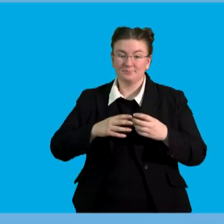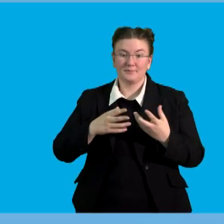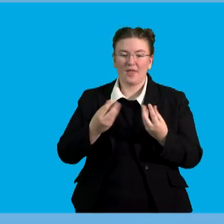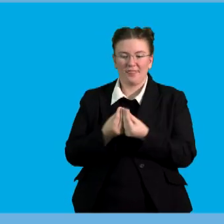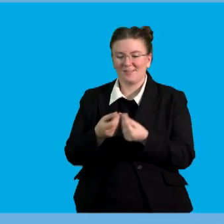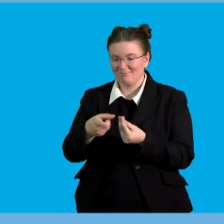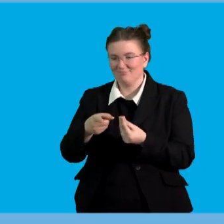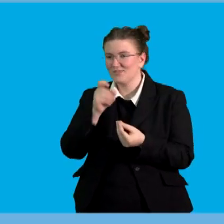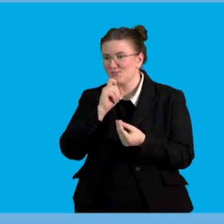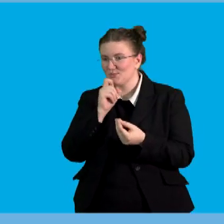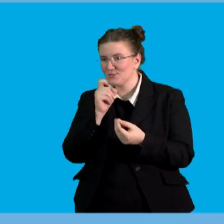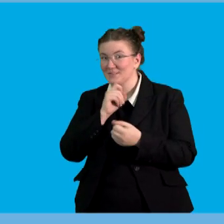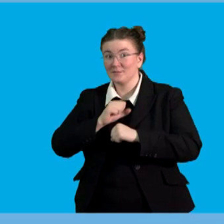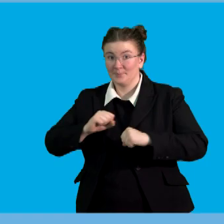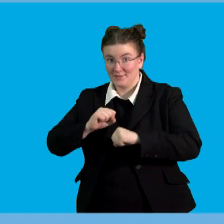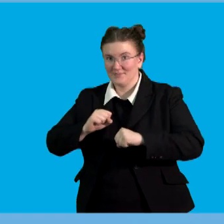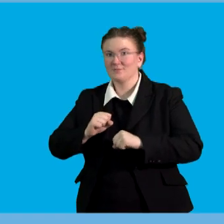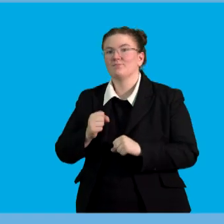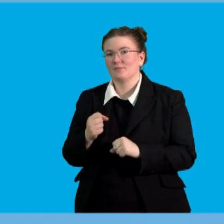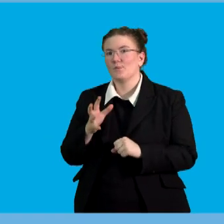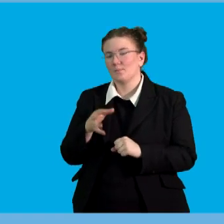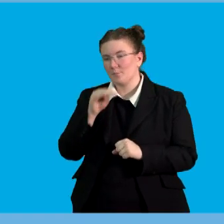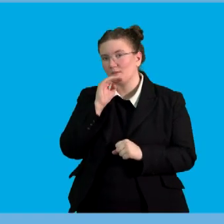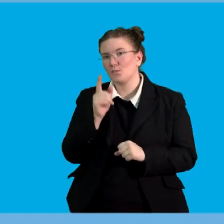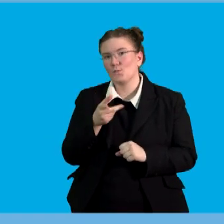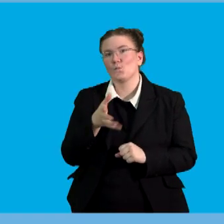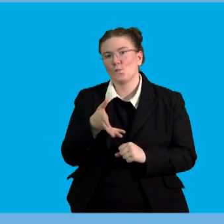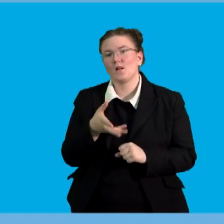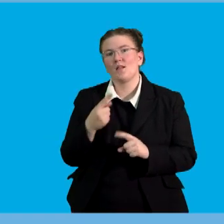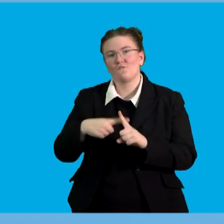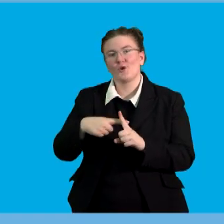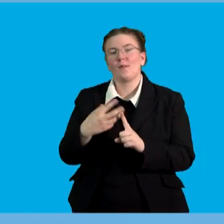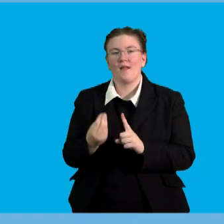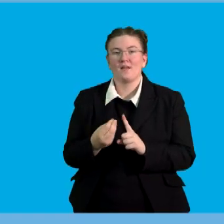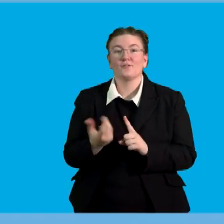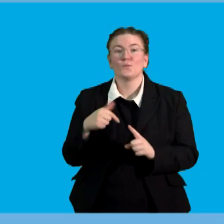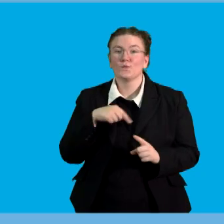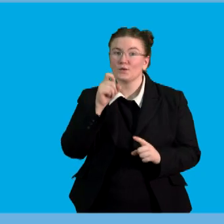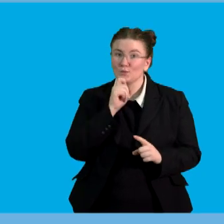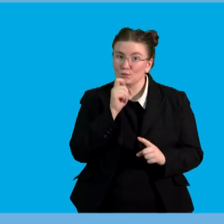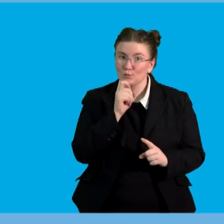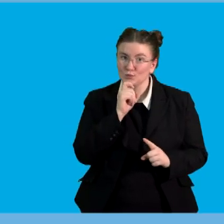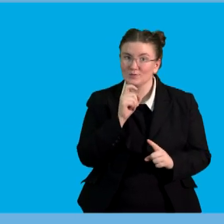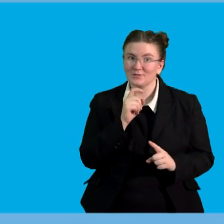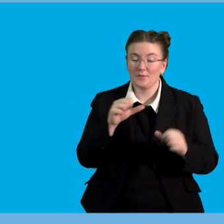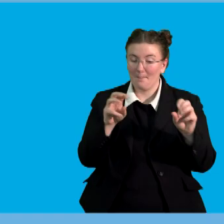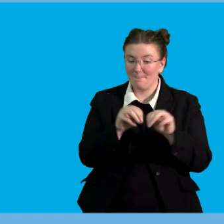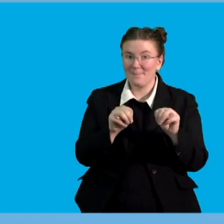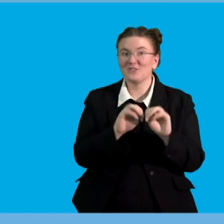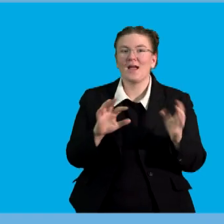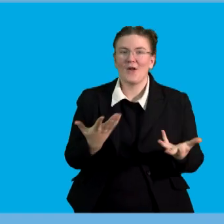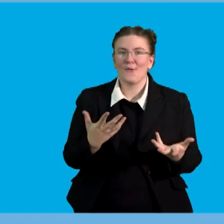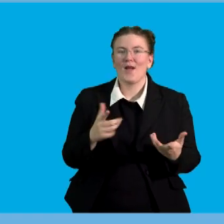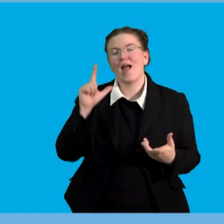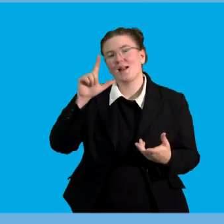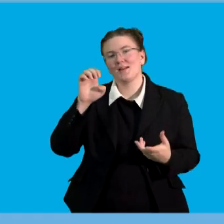called, or that object will said to be having a certain volume. So volume is measured in liters or in cubic meters.